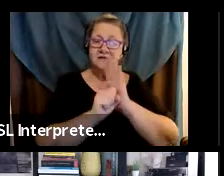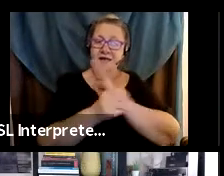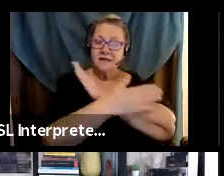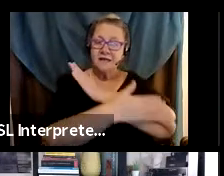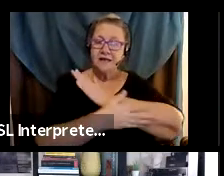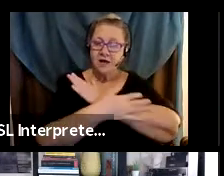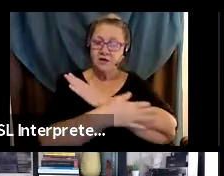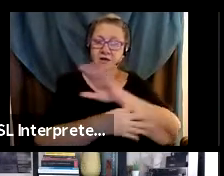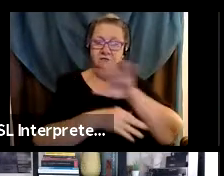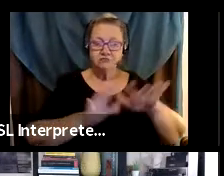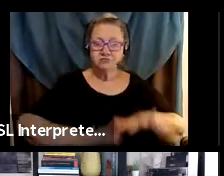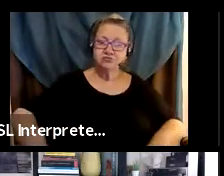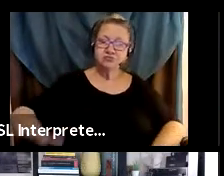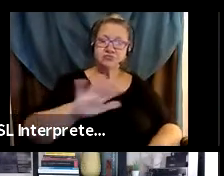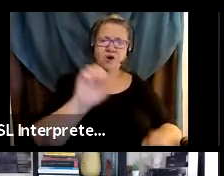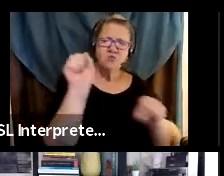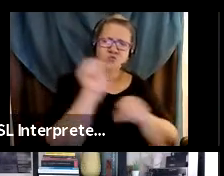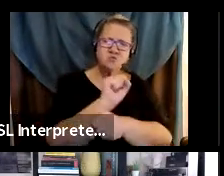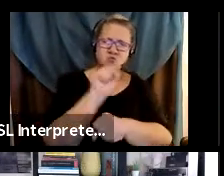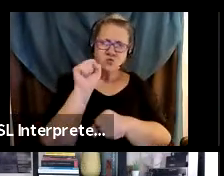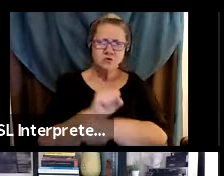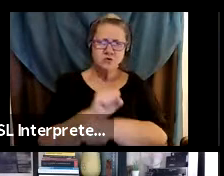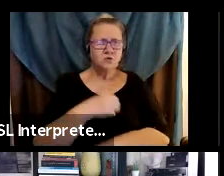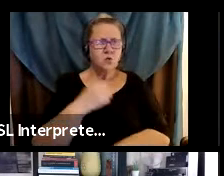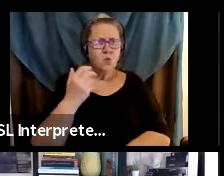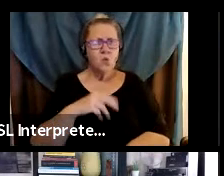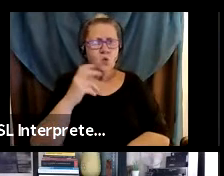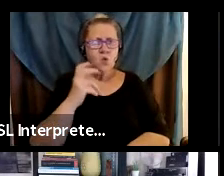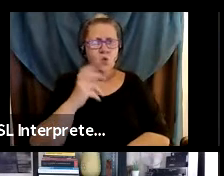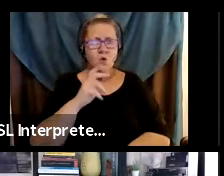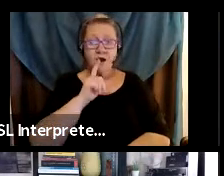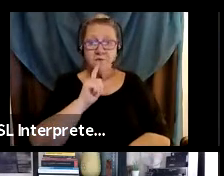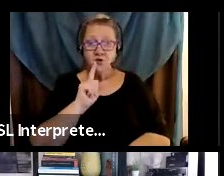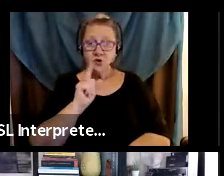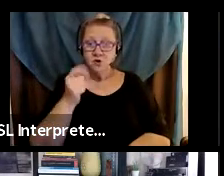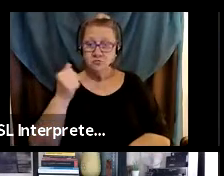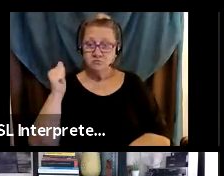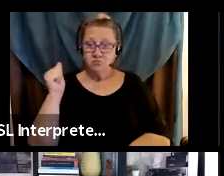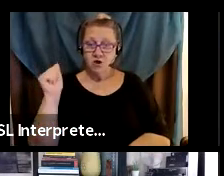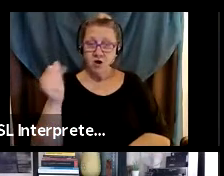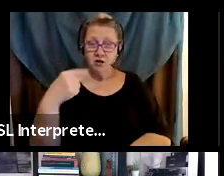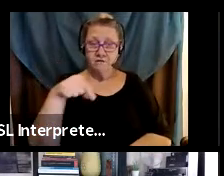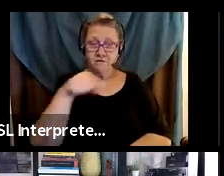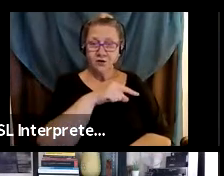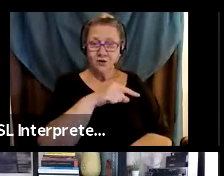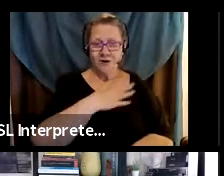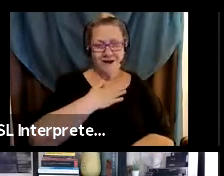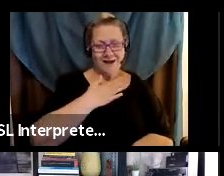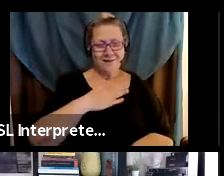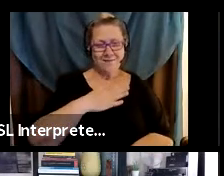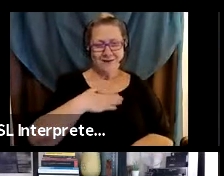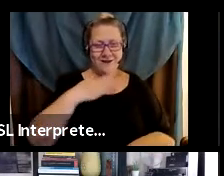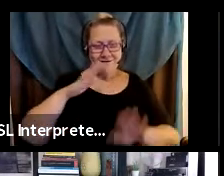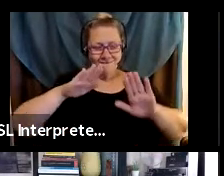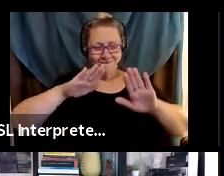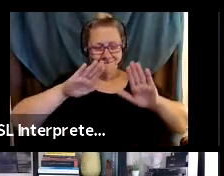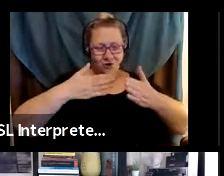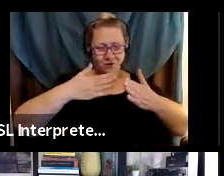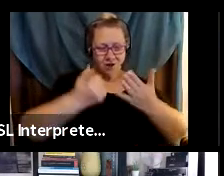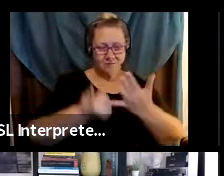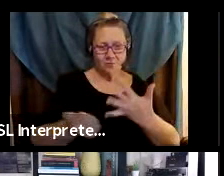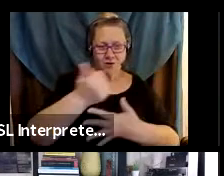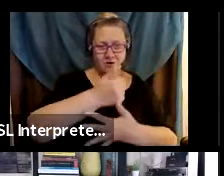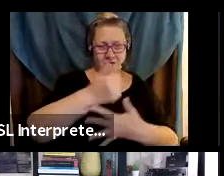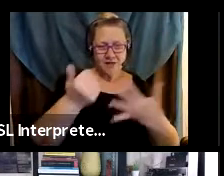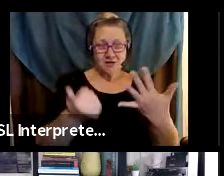work. And I'm sure that everybody's as happy as I think we are to move from the focus on prioritization